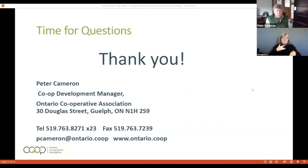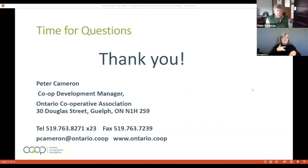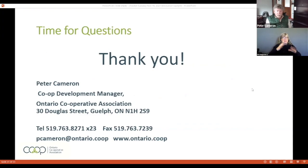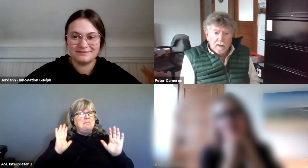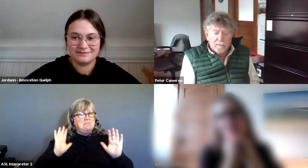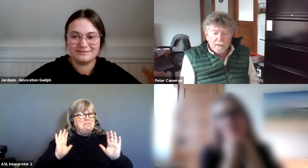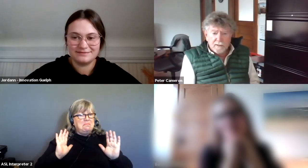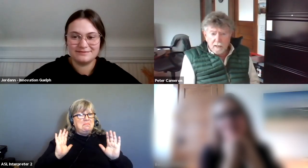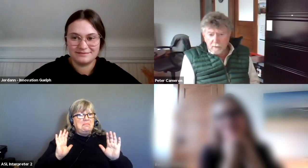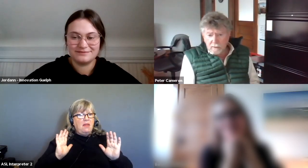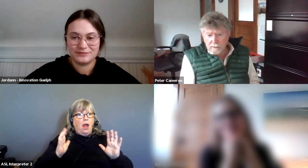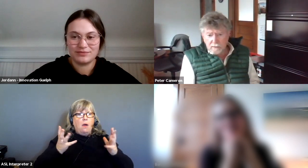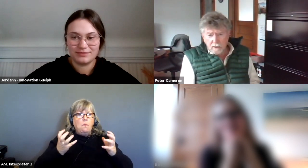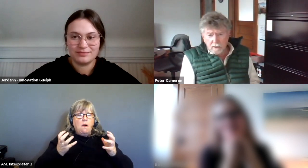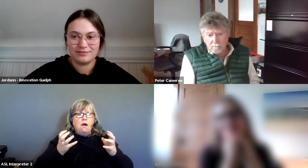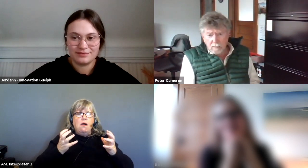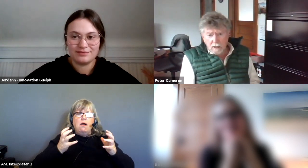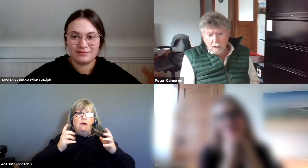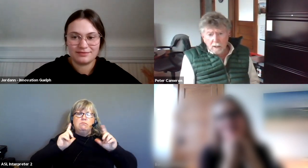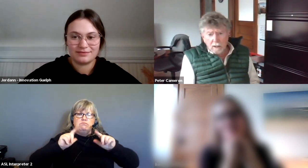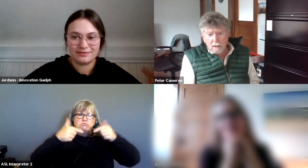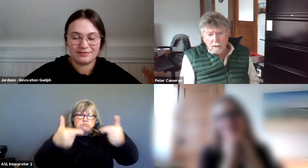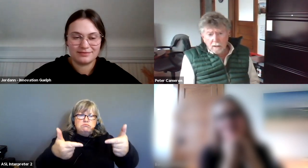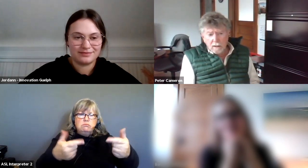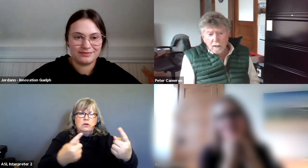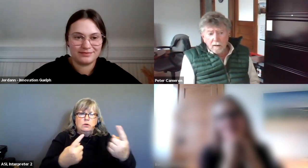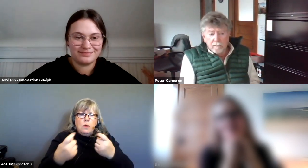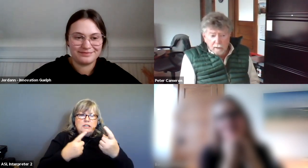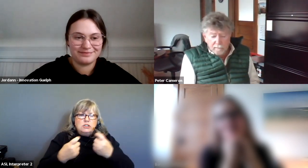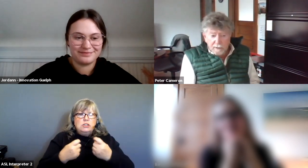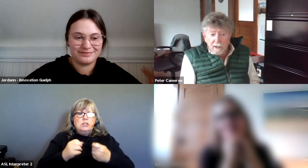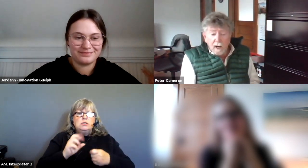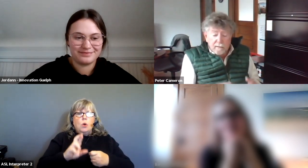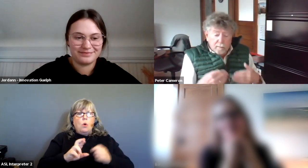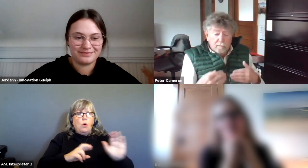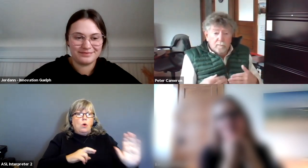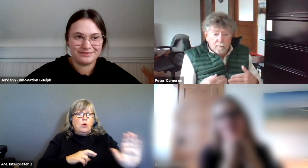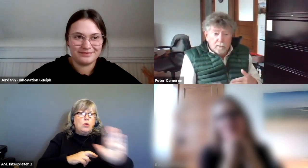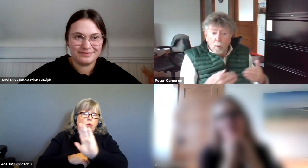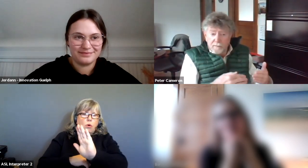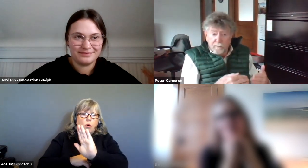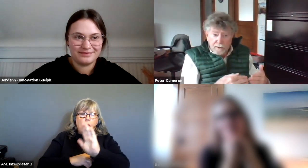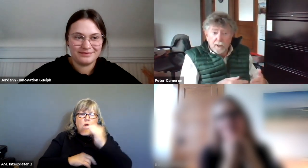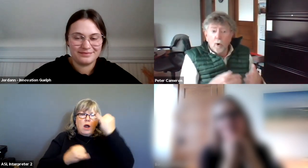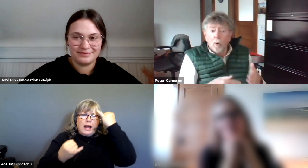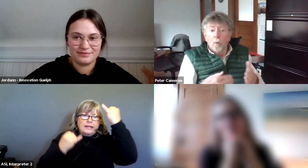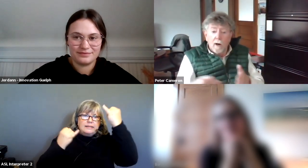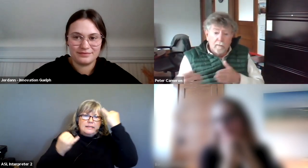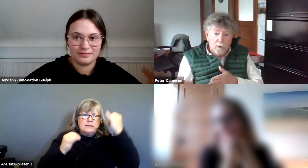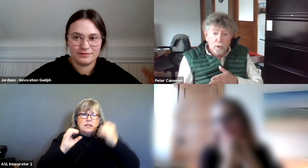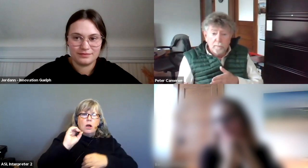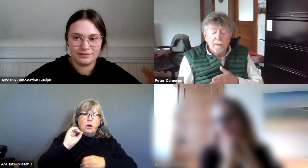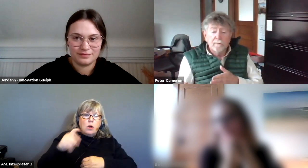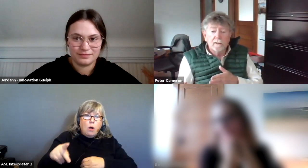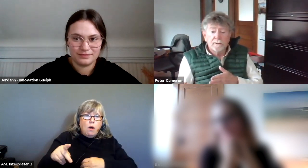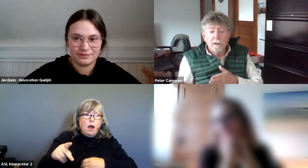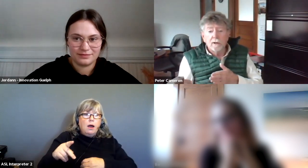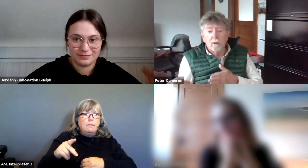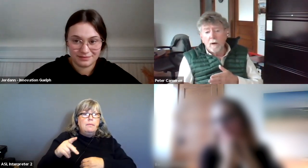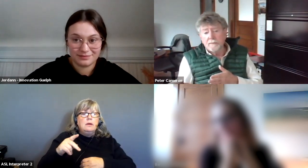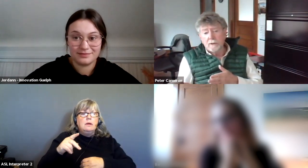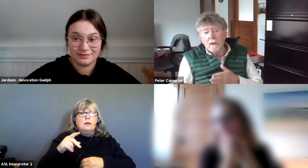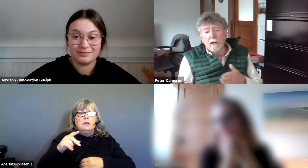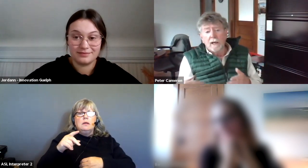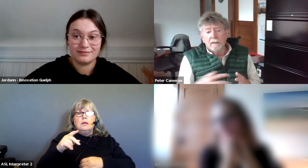other people offer examples of either co-ops functioning or where there could be